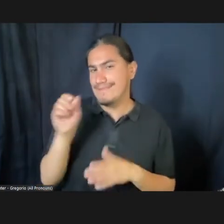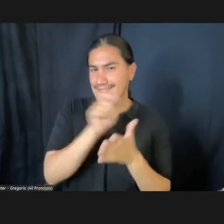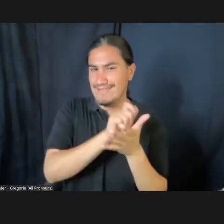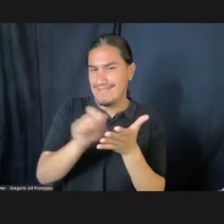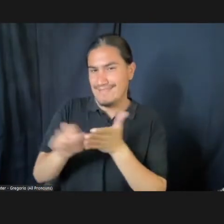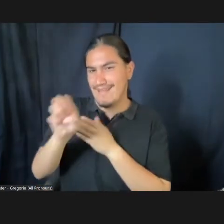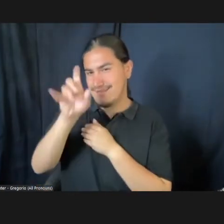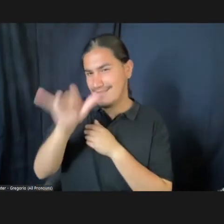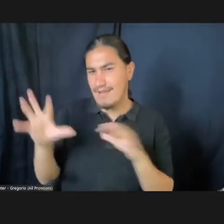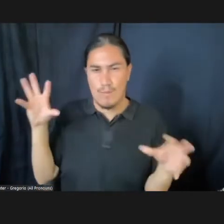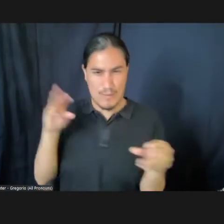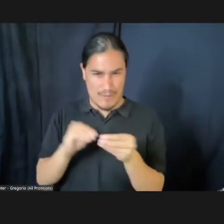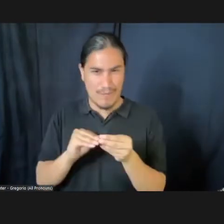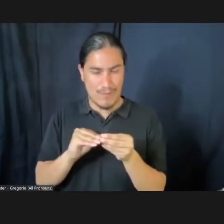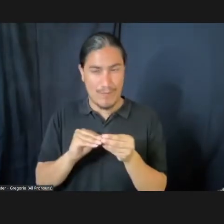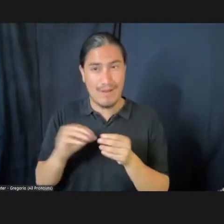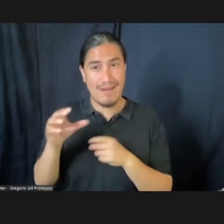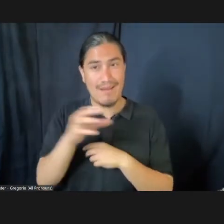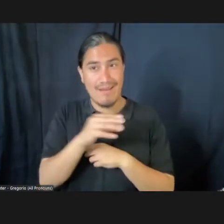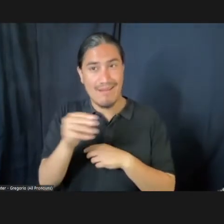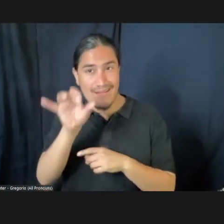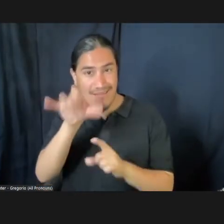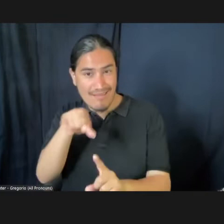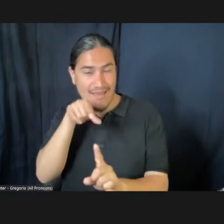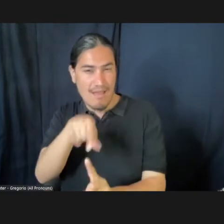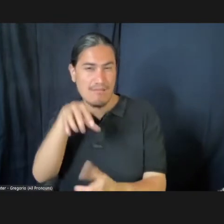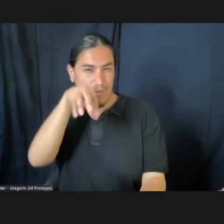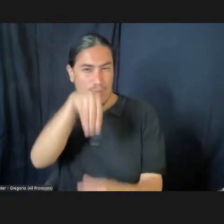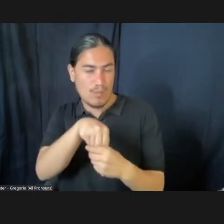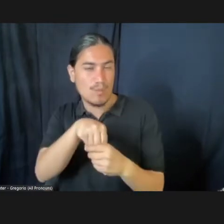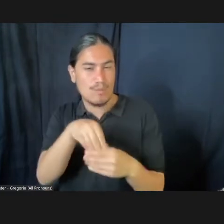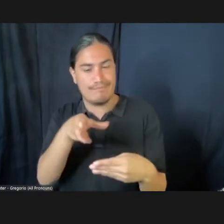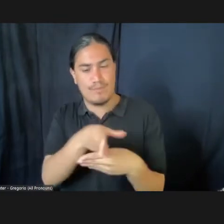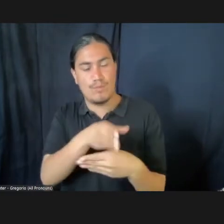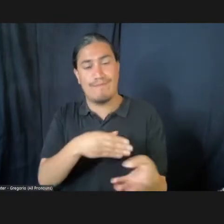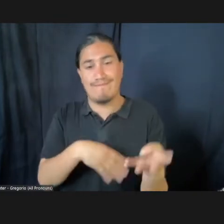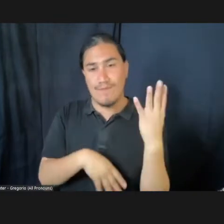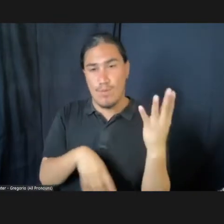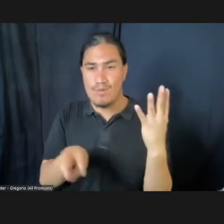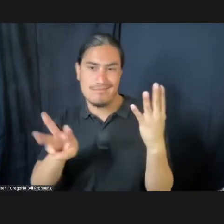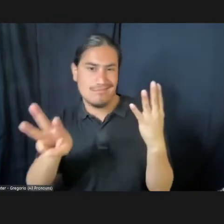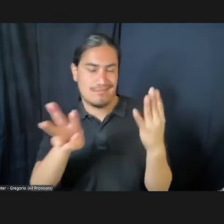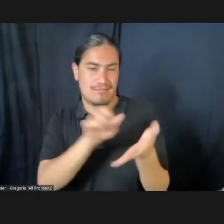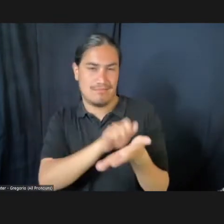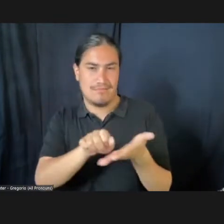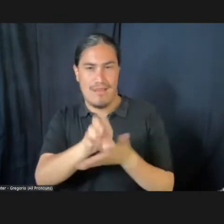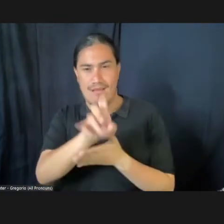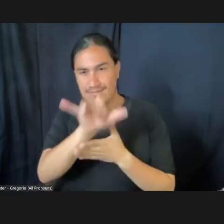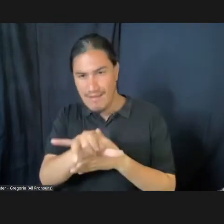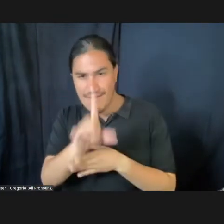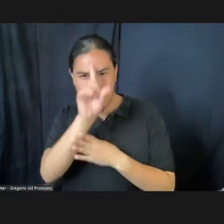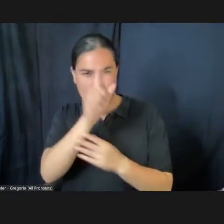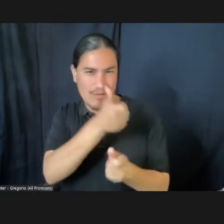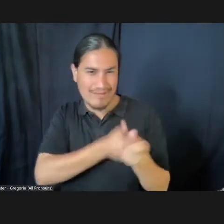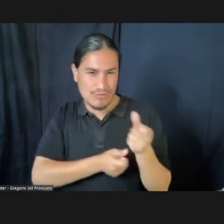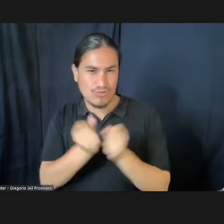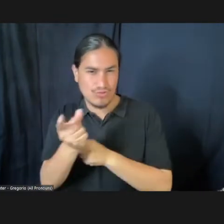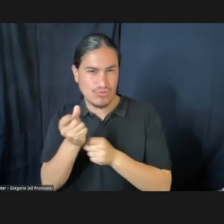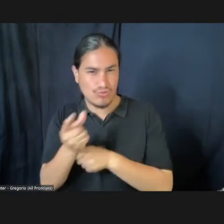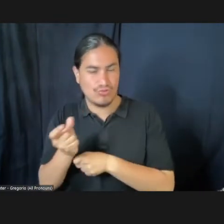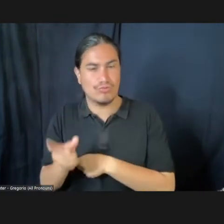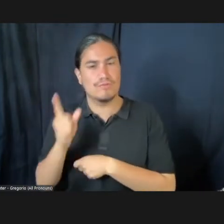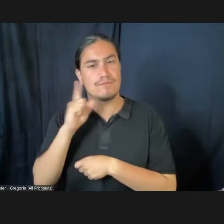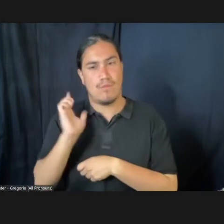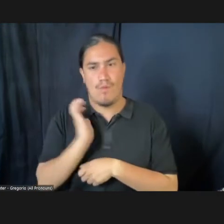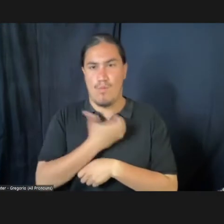total, and that accounts for between 4 and 6 essays for each year in the decade of our